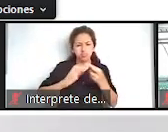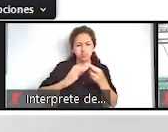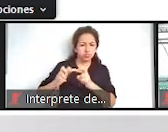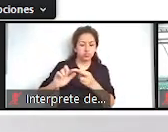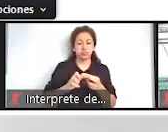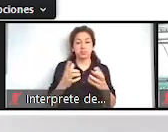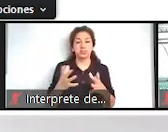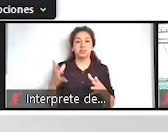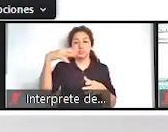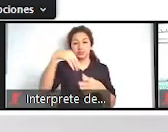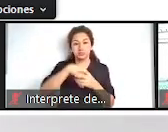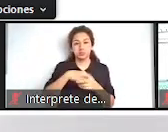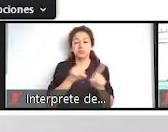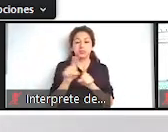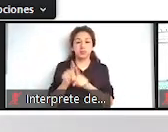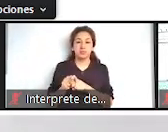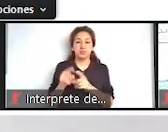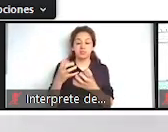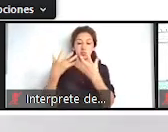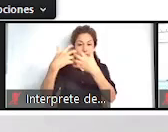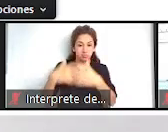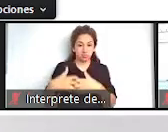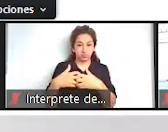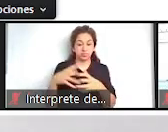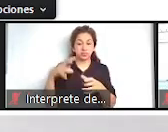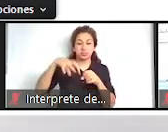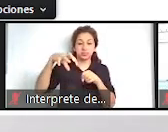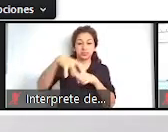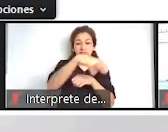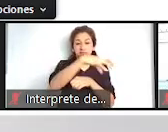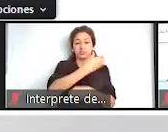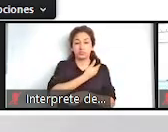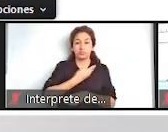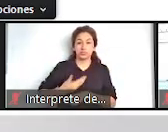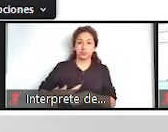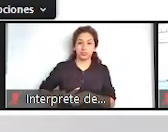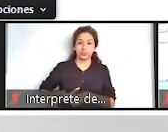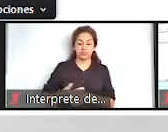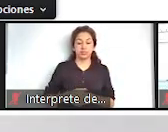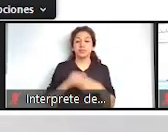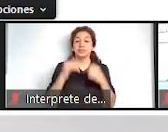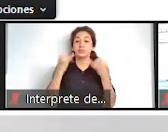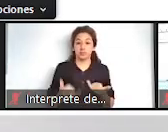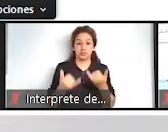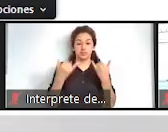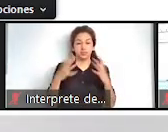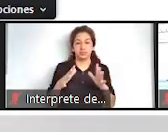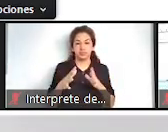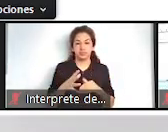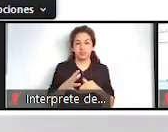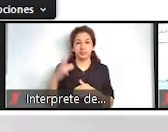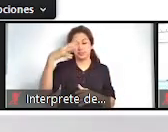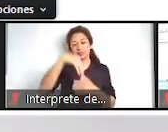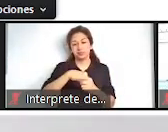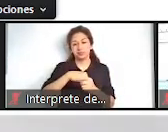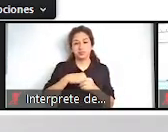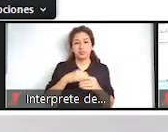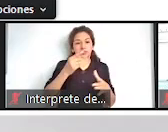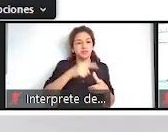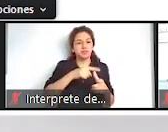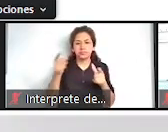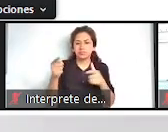organizations and unions and also business associations and state institutions in the current